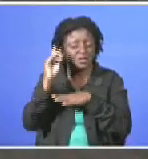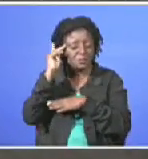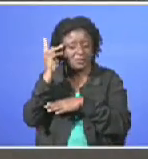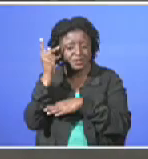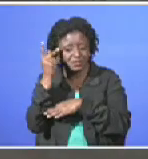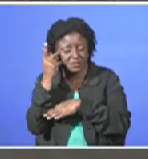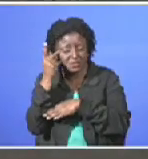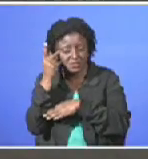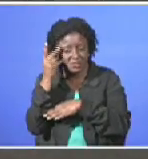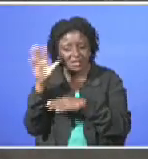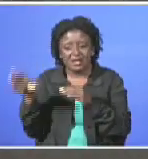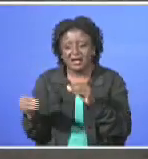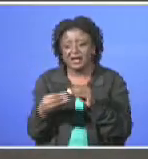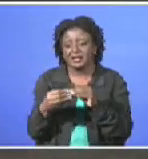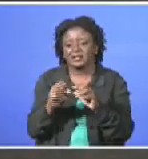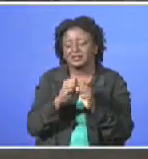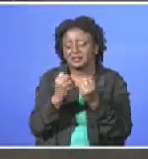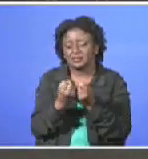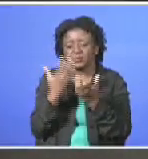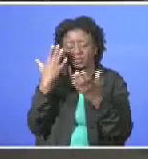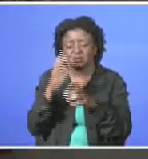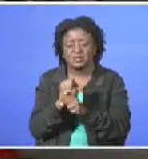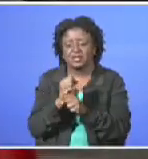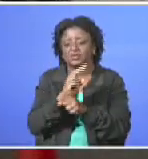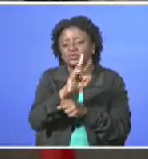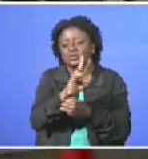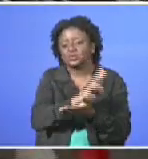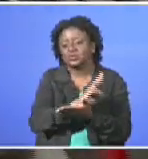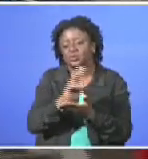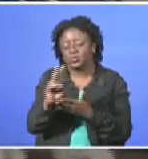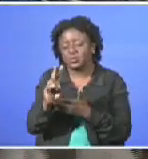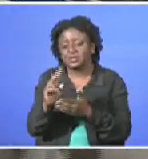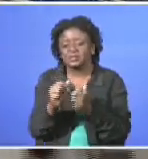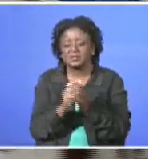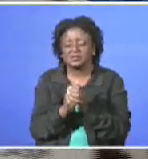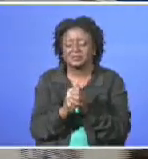kits will take 2 weeks. Cleopatra Murphy, ZNS Network News.